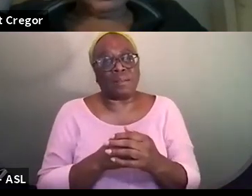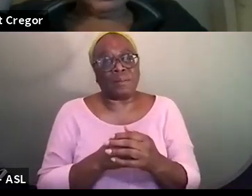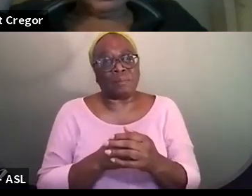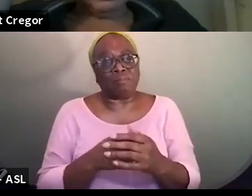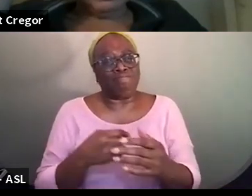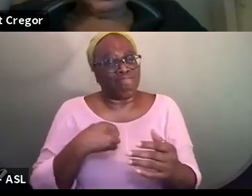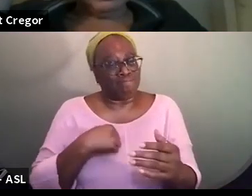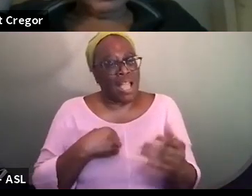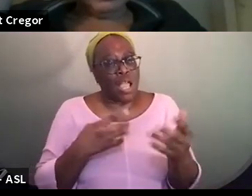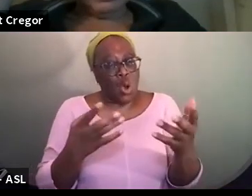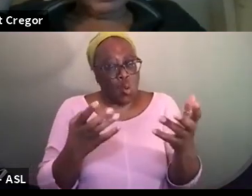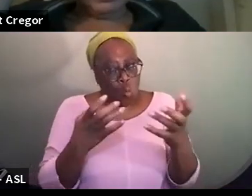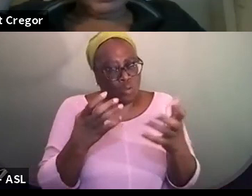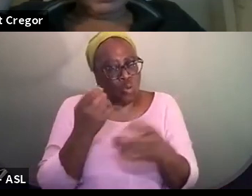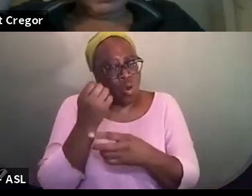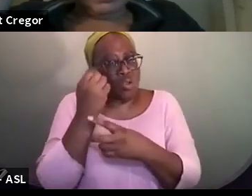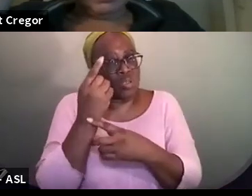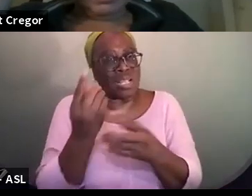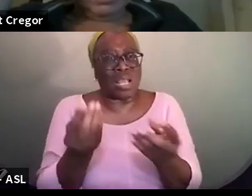to understand that more.